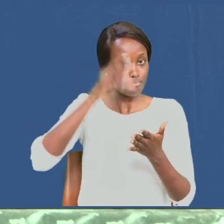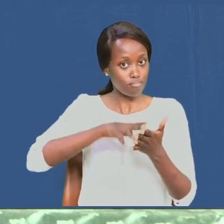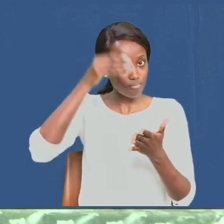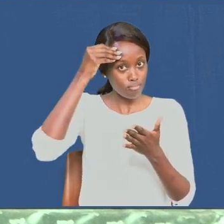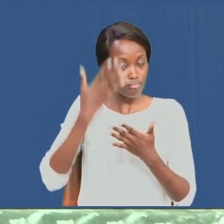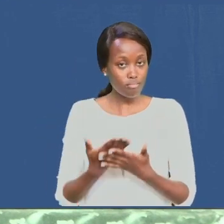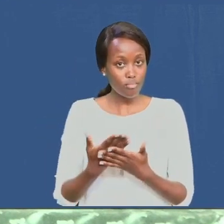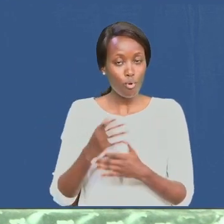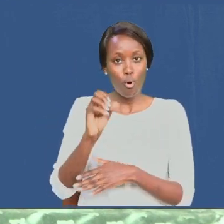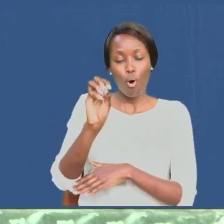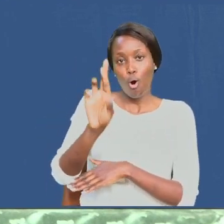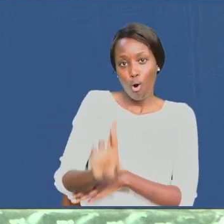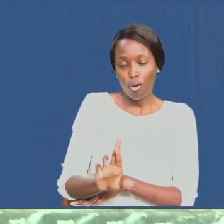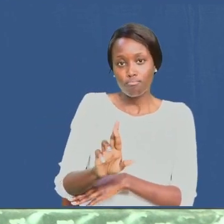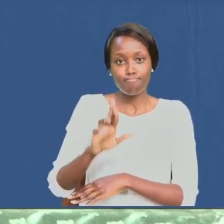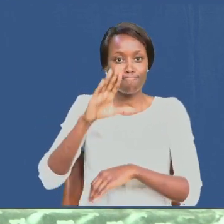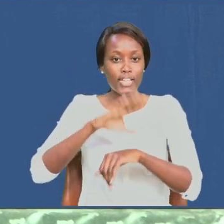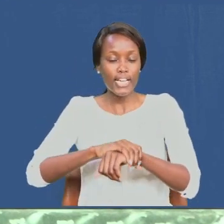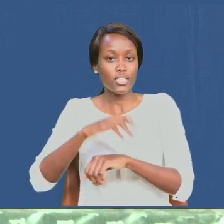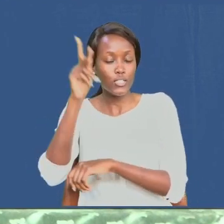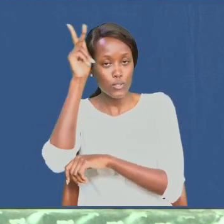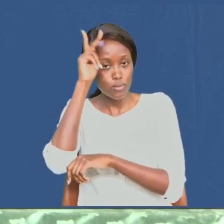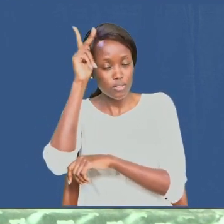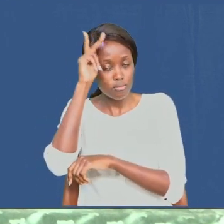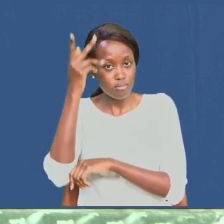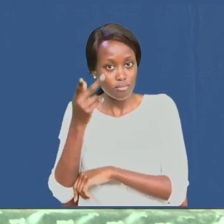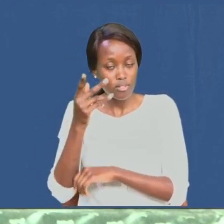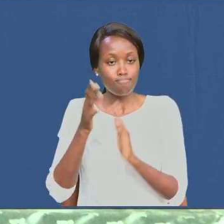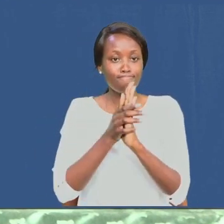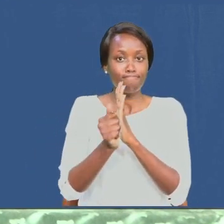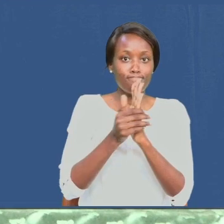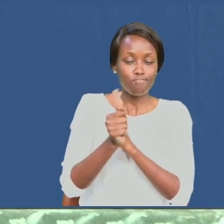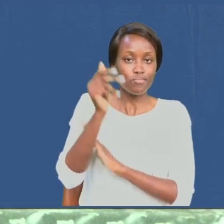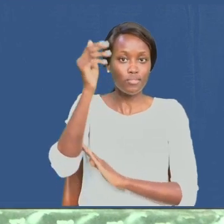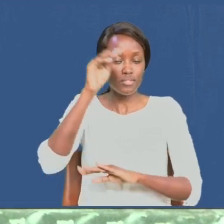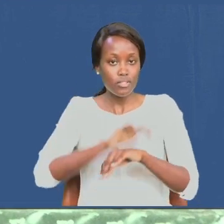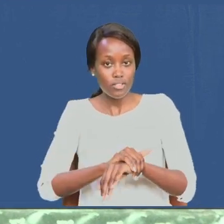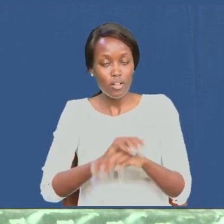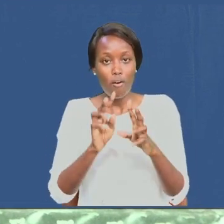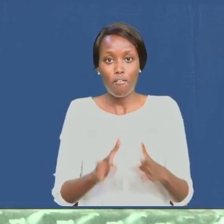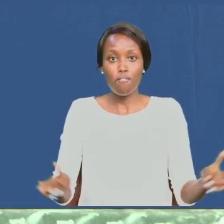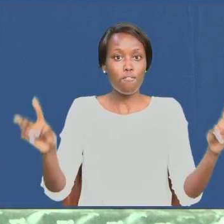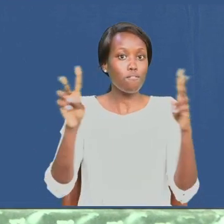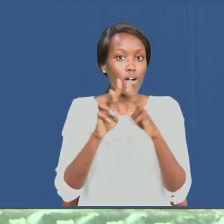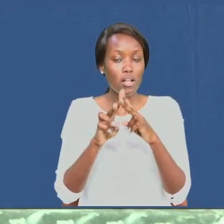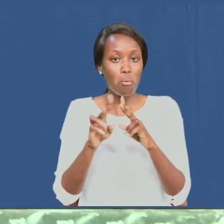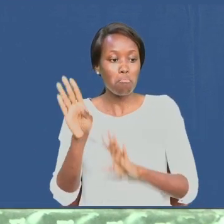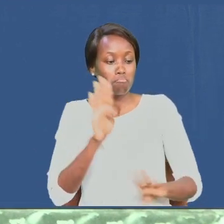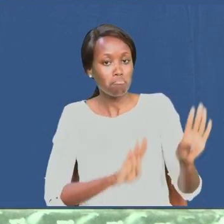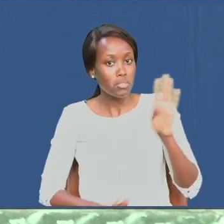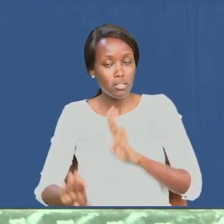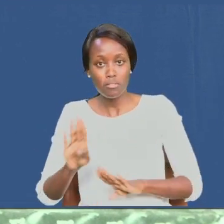of the acquisition of knowledge, skills, values,